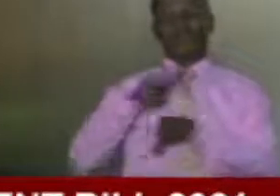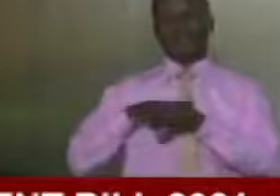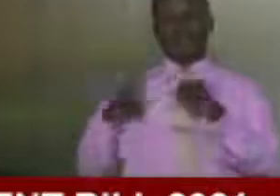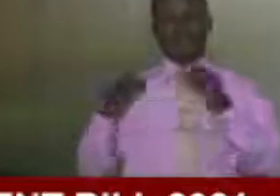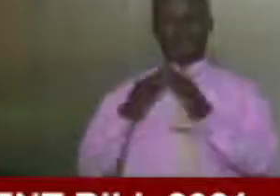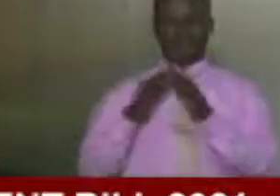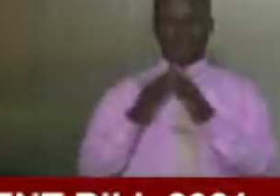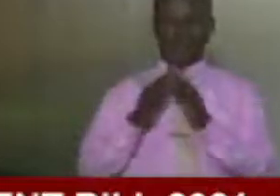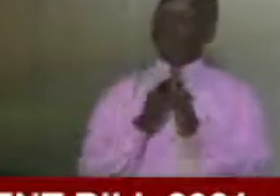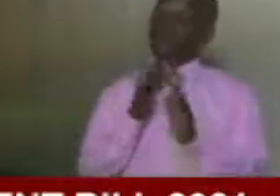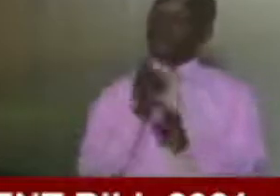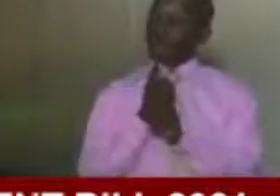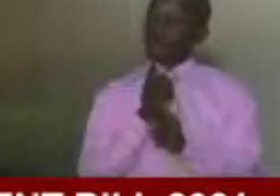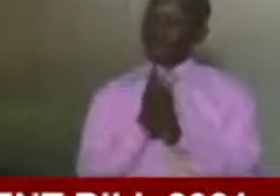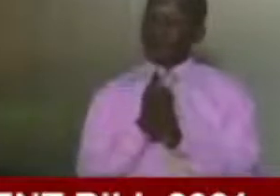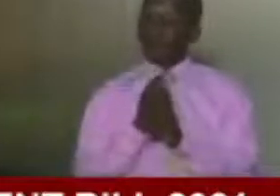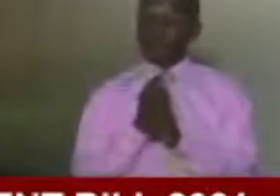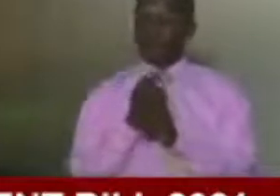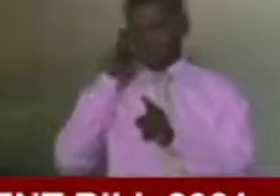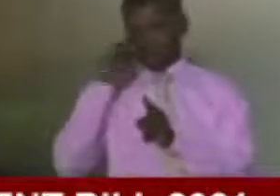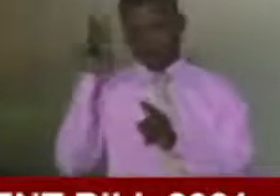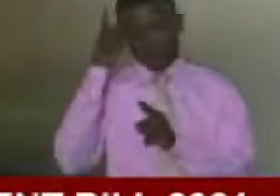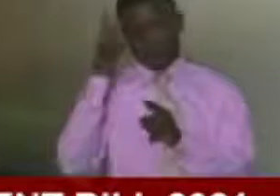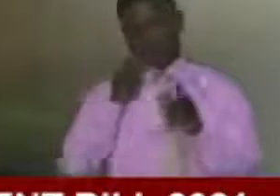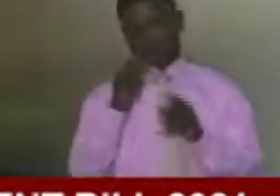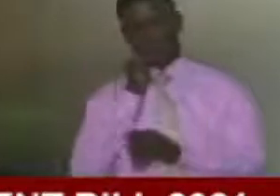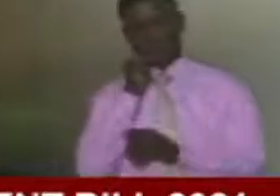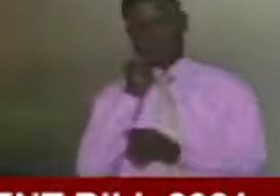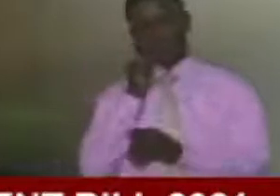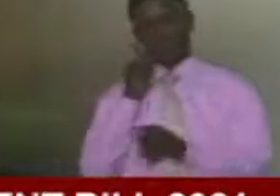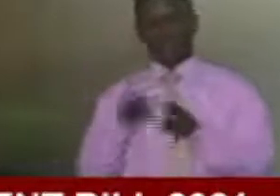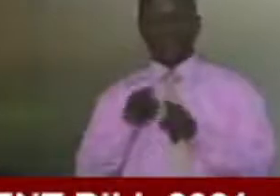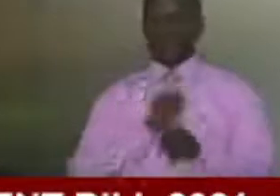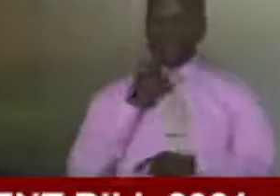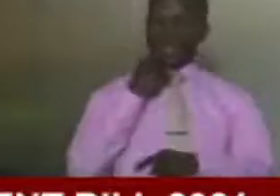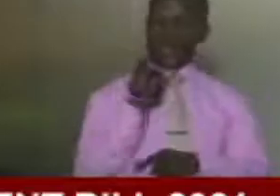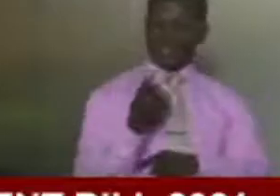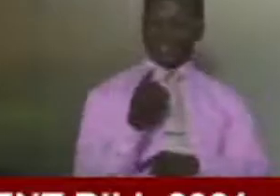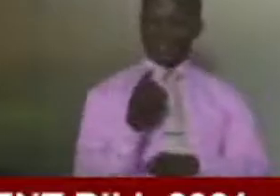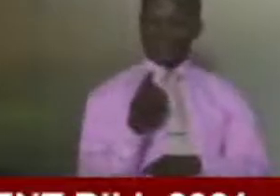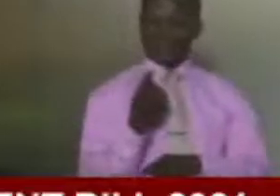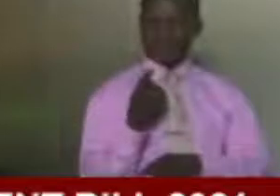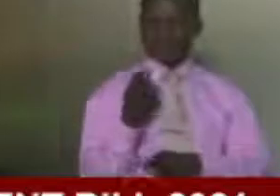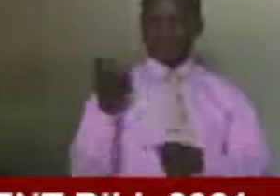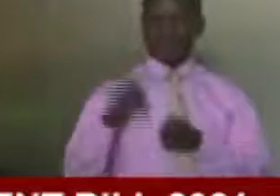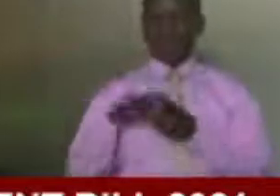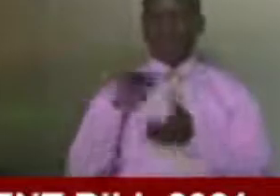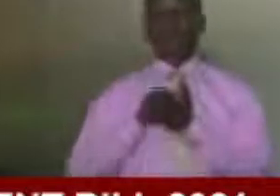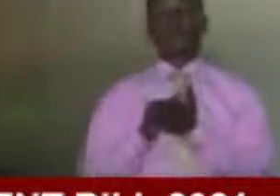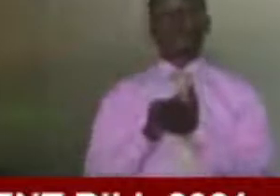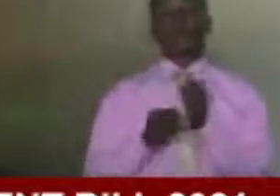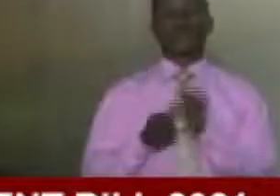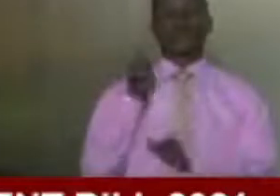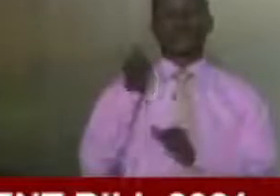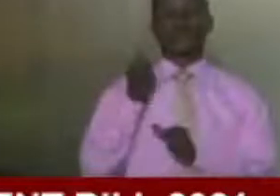opinion of a critical mass of the Nigerian people. As we have sat down here, His Excellency has just said it, that, you know, there's almost a